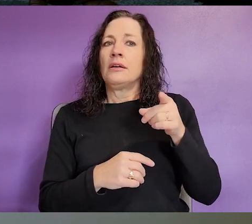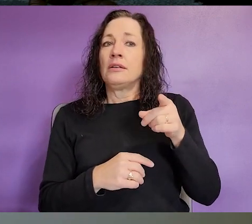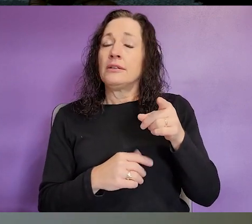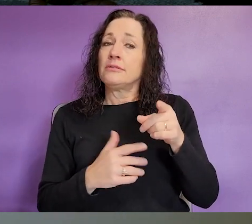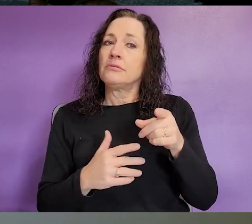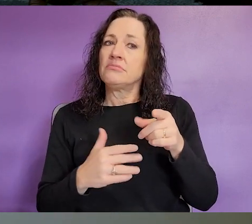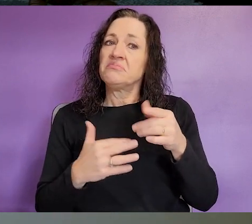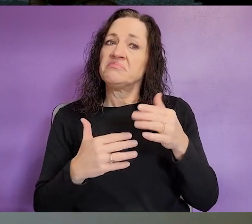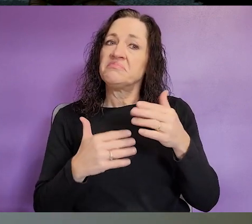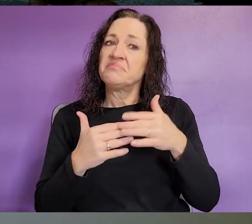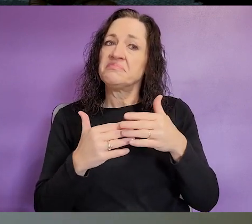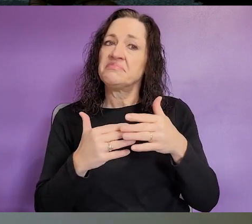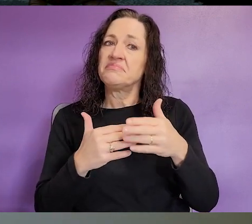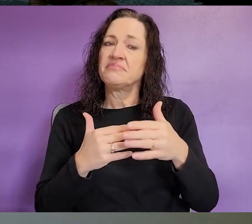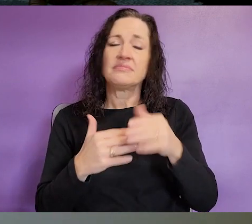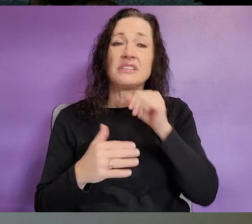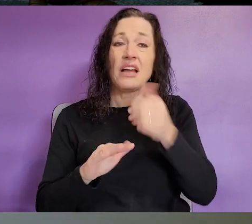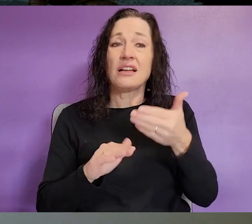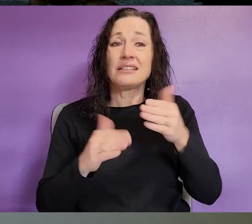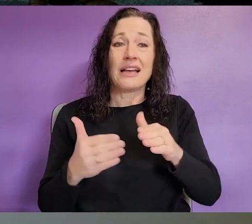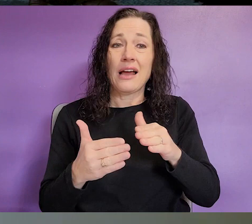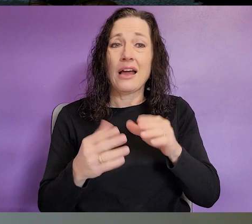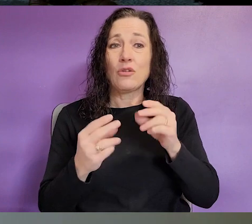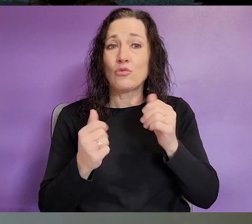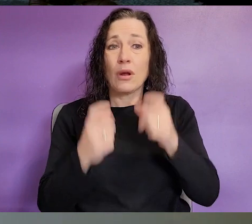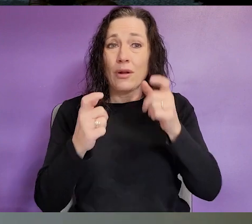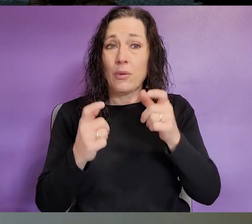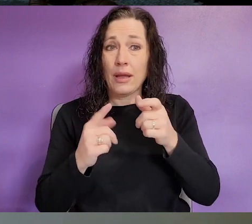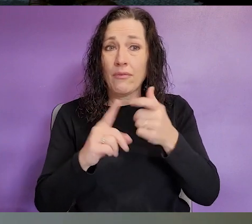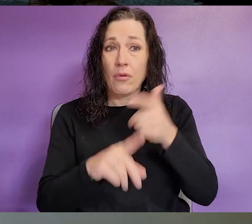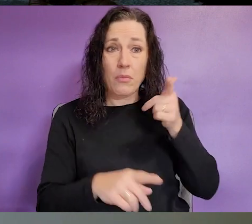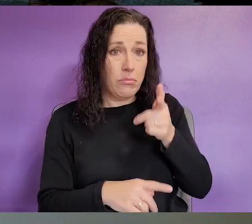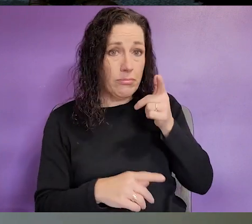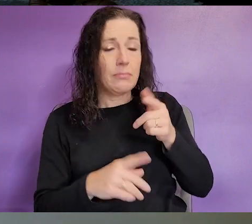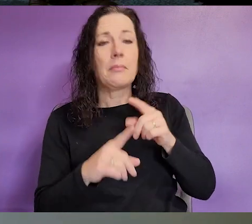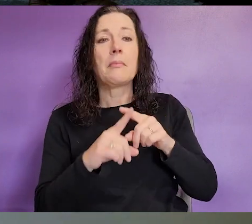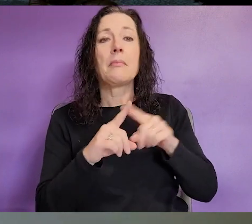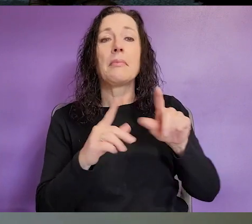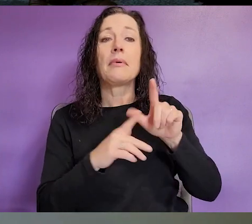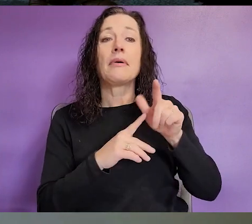and did not die from the assassination. He died from,